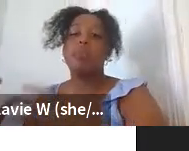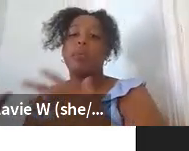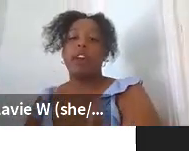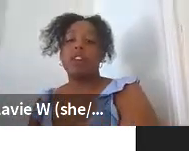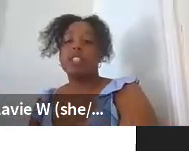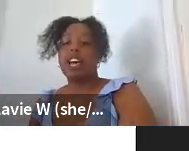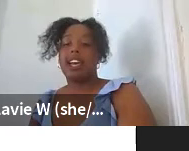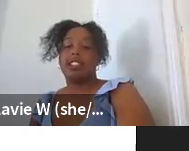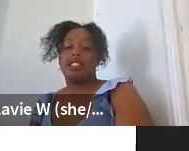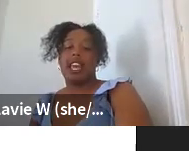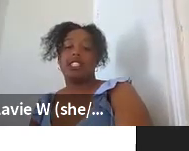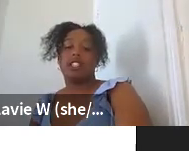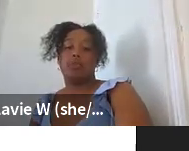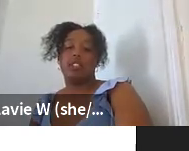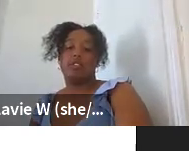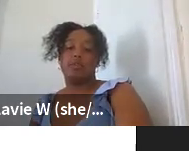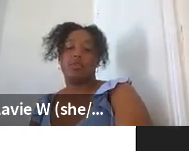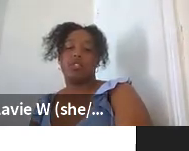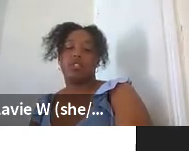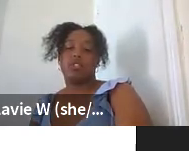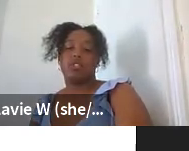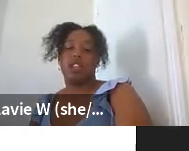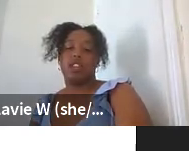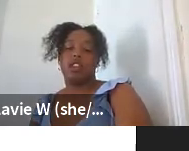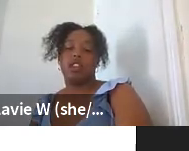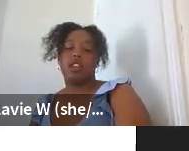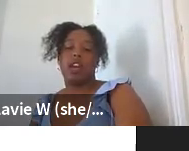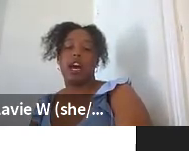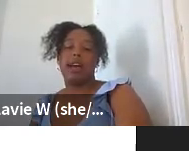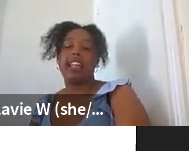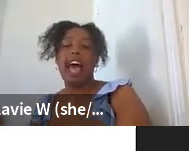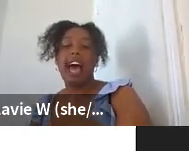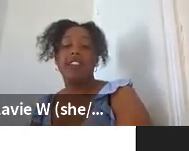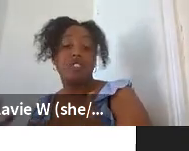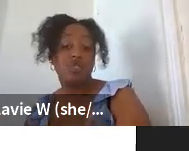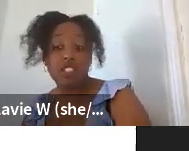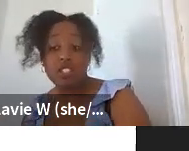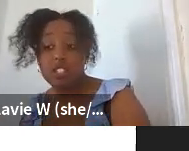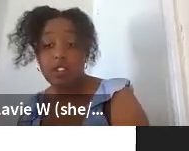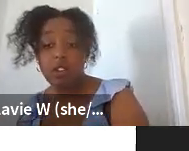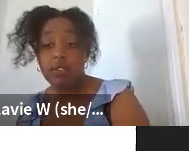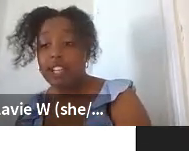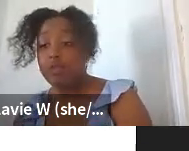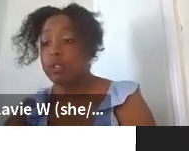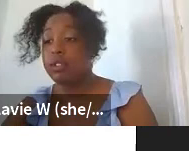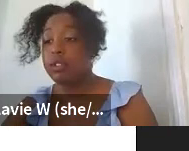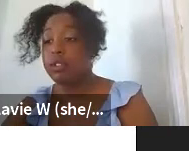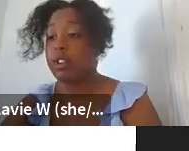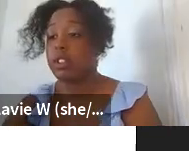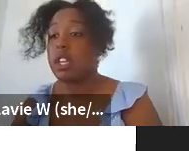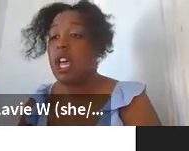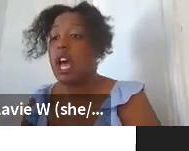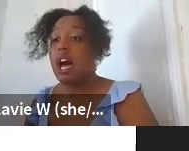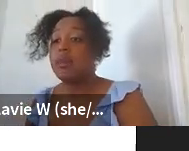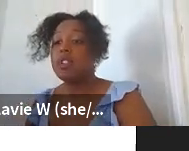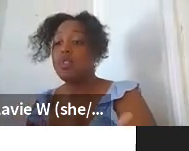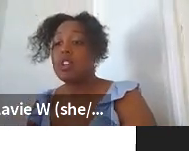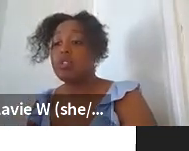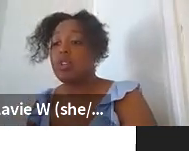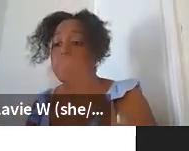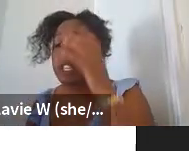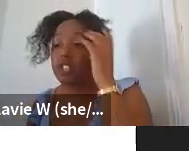Do we prioritize anti-oppressive approaches to creating and have a strategy to follow? That's really, really important.